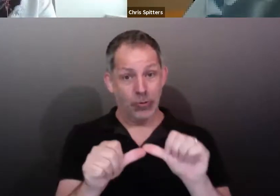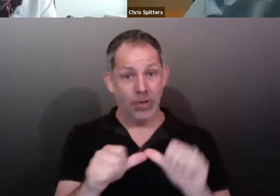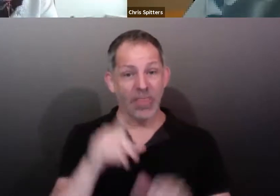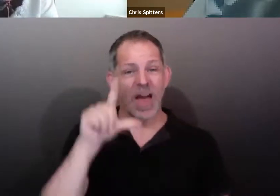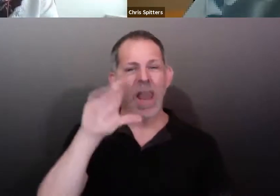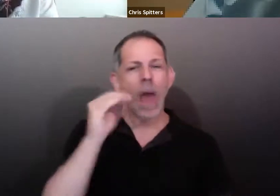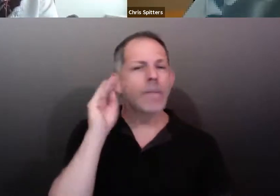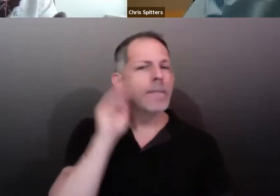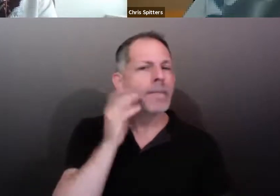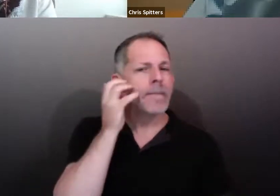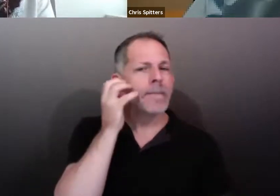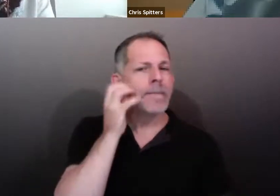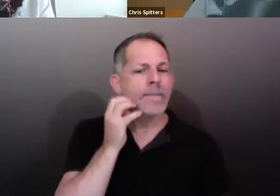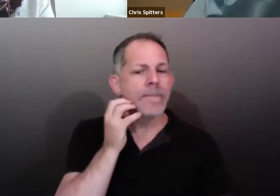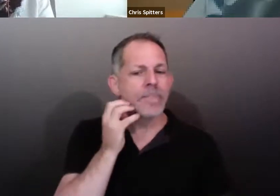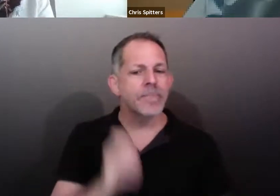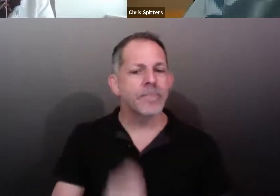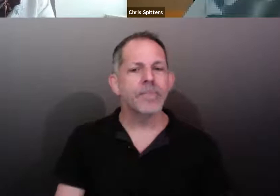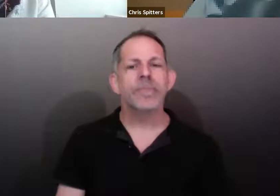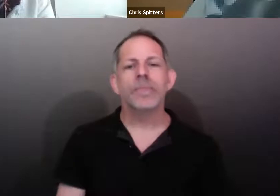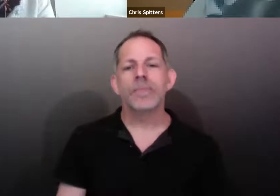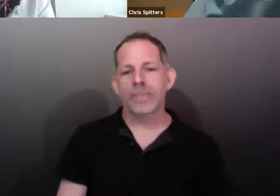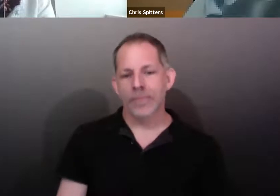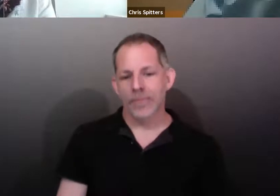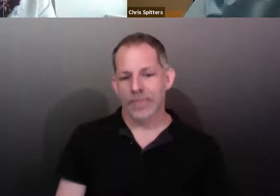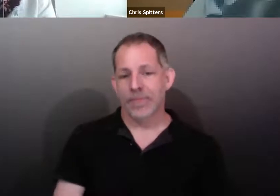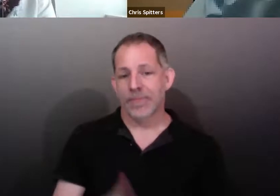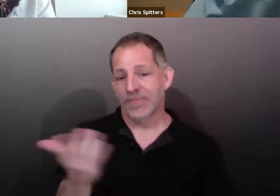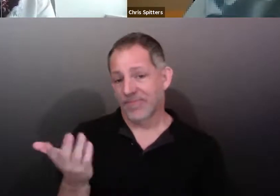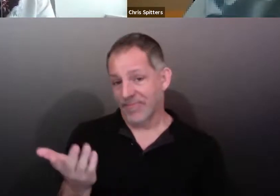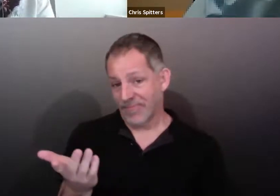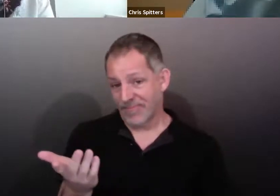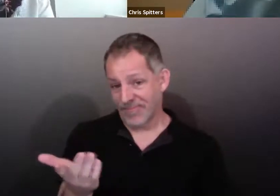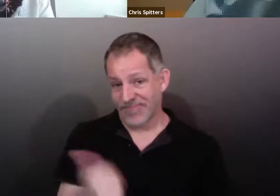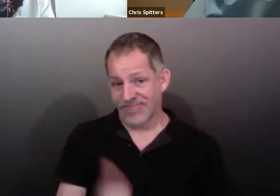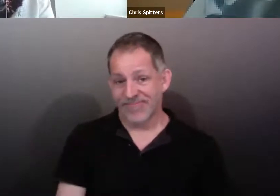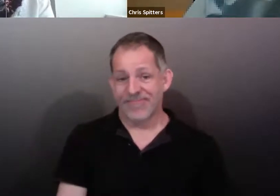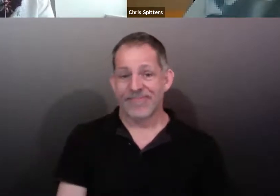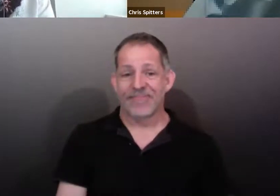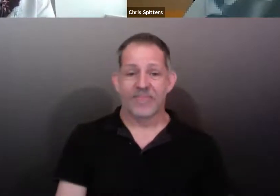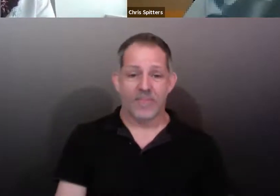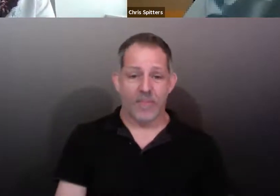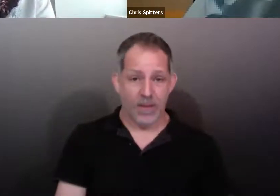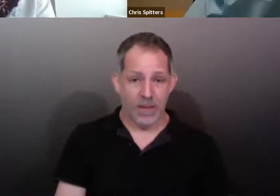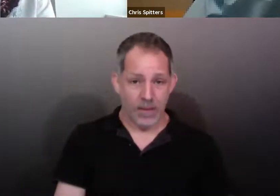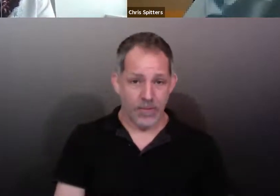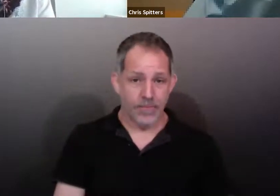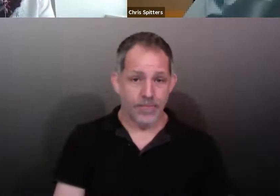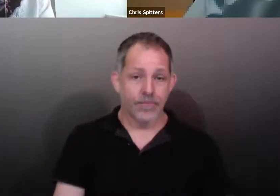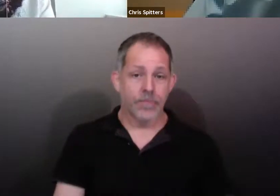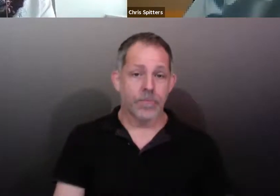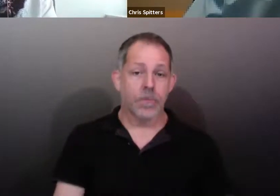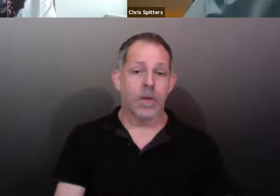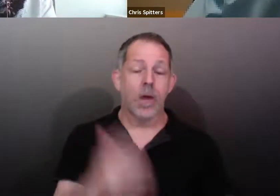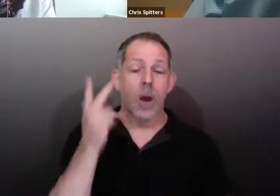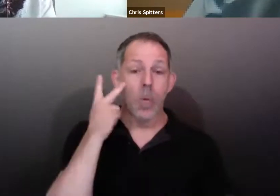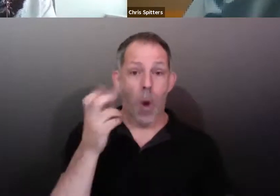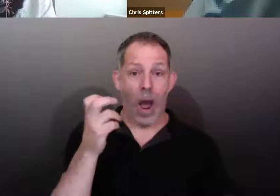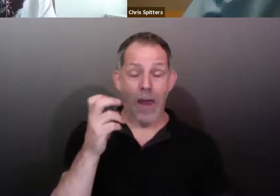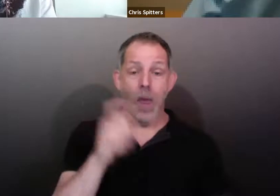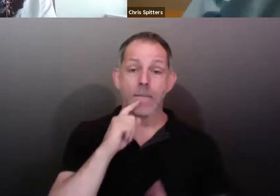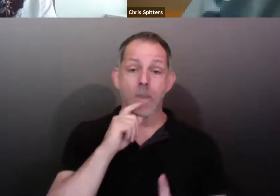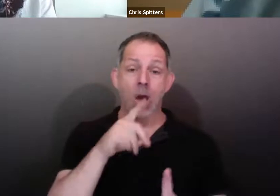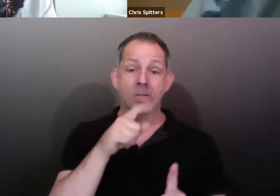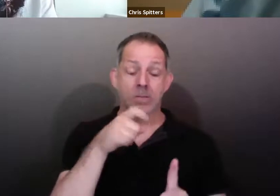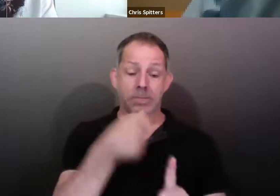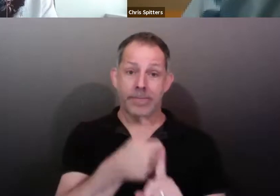so we think that it's probably related to COVID. Sounds like it can be several months before it fully resolves. I will say it's been 6 weeks for